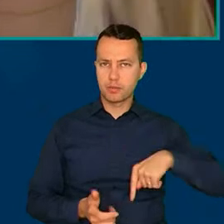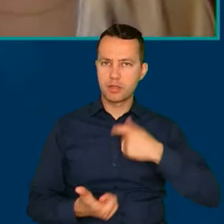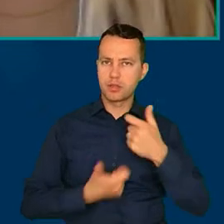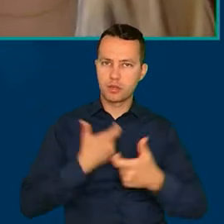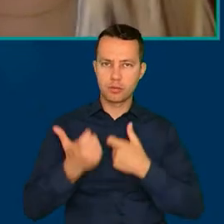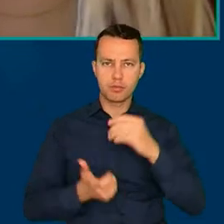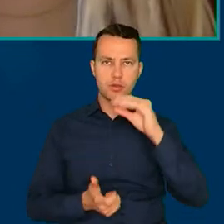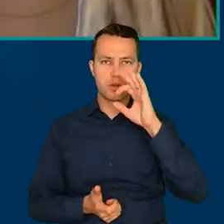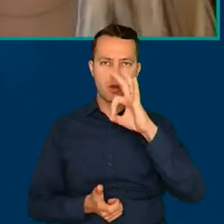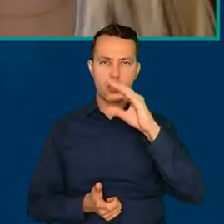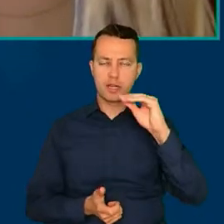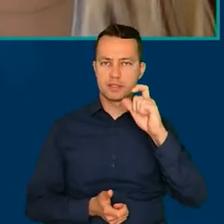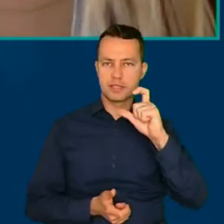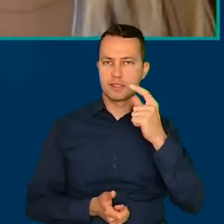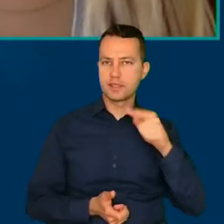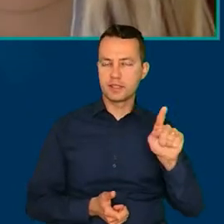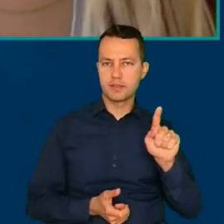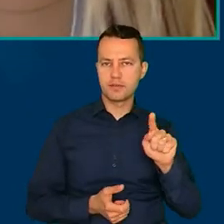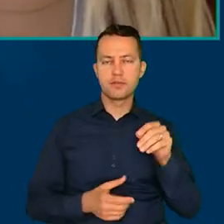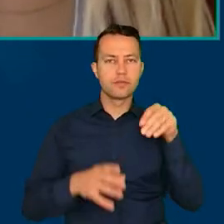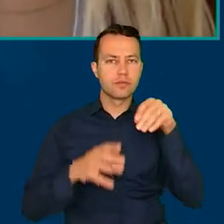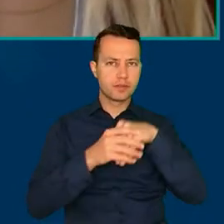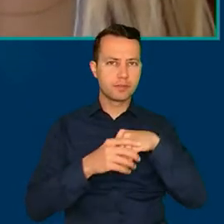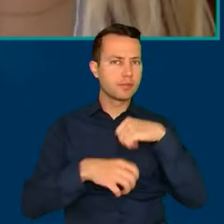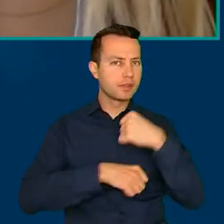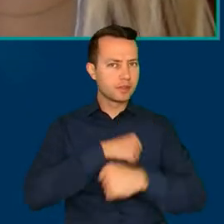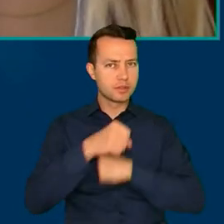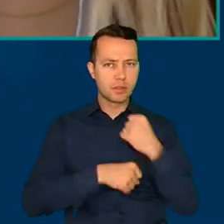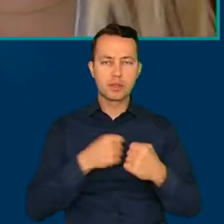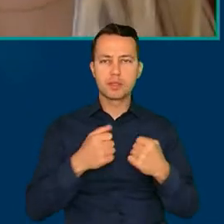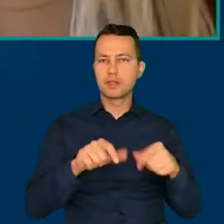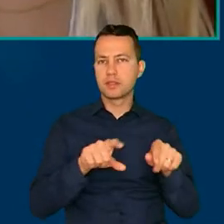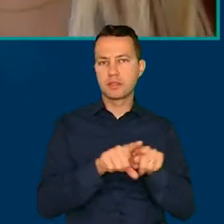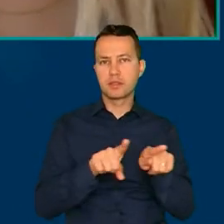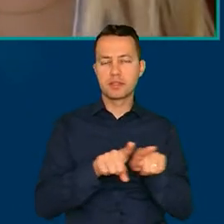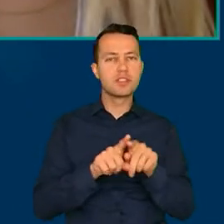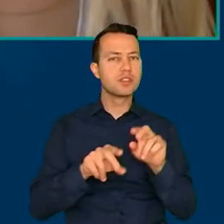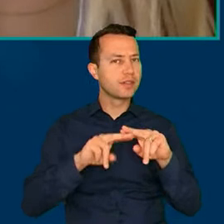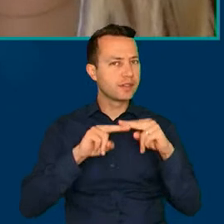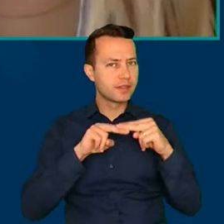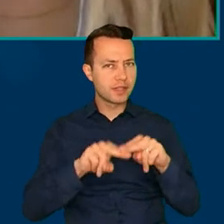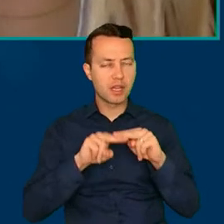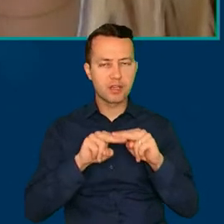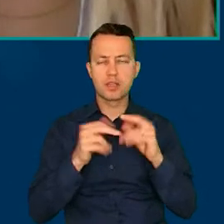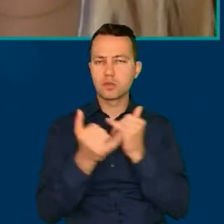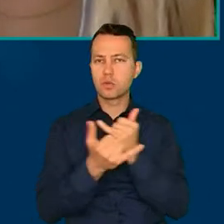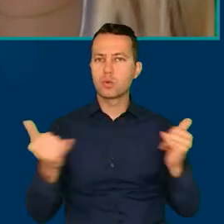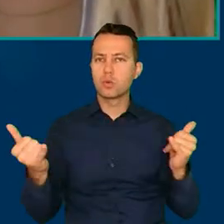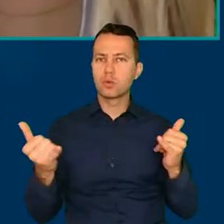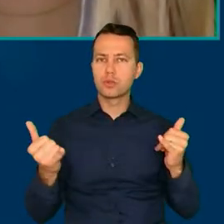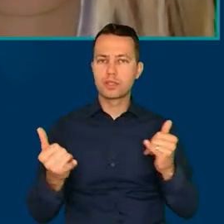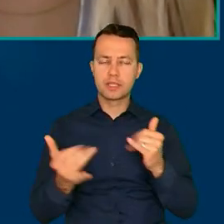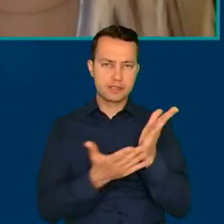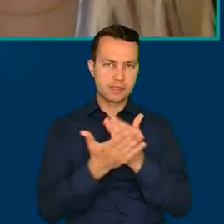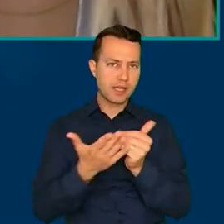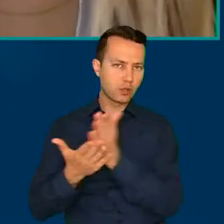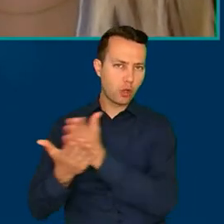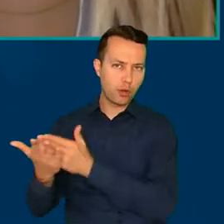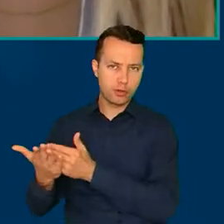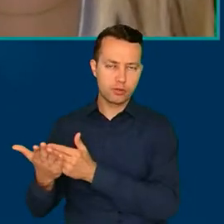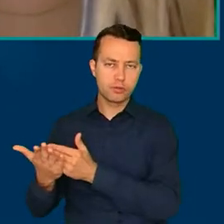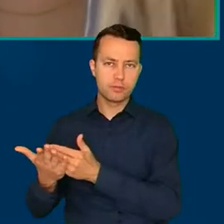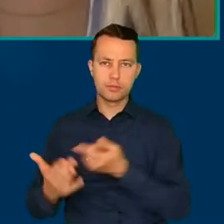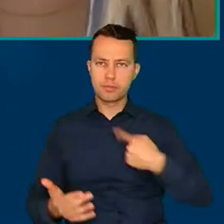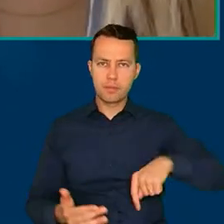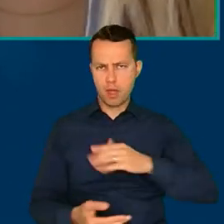these sector-specific tools, we have some cross-cutting work. One is very focused on alignment assessments, so